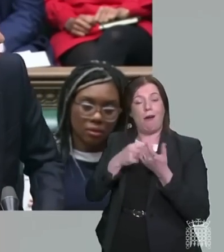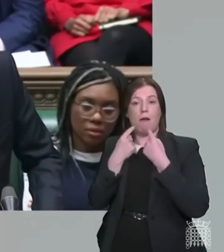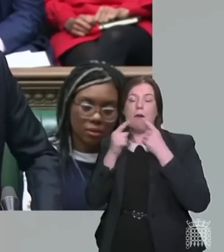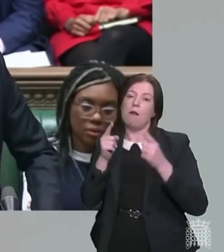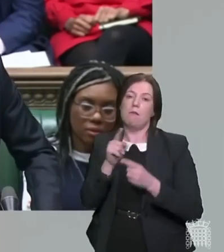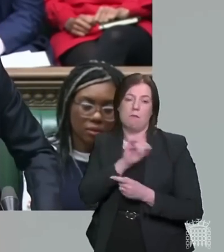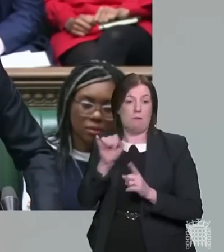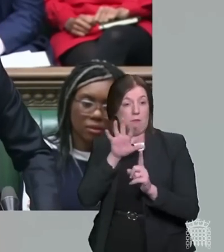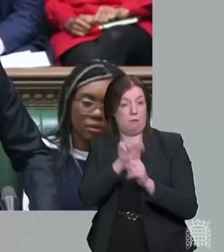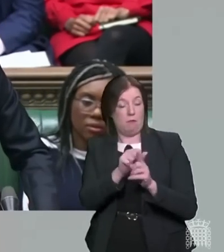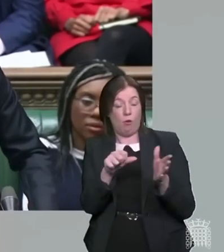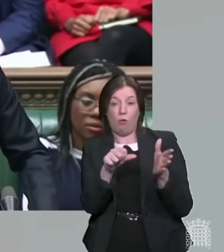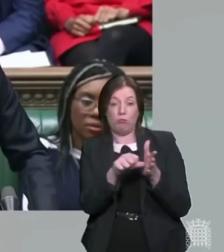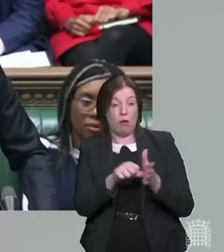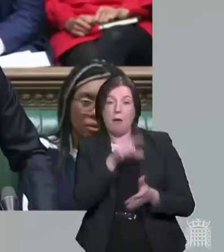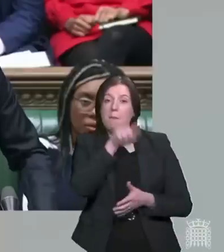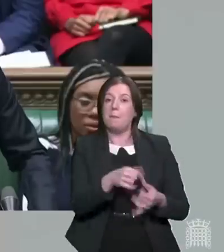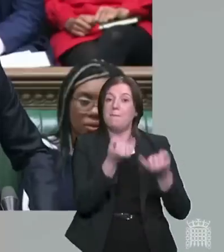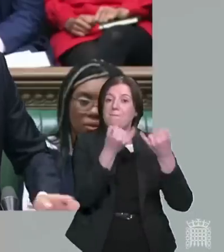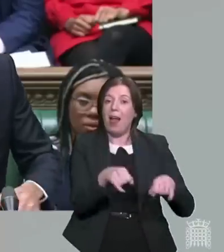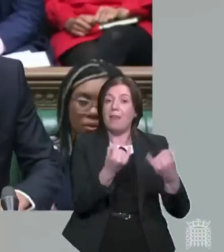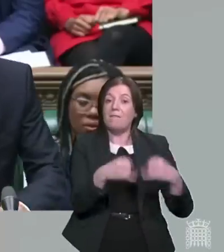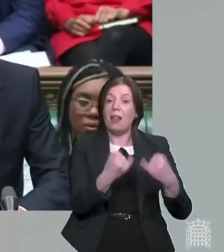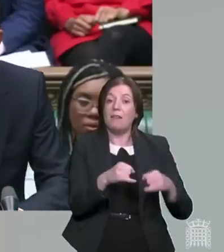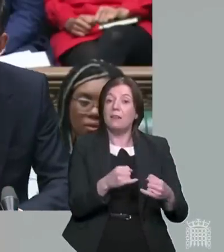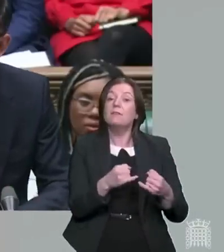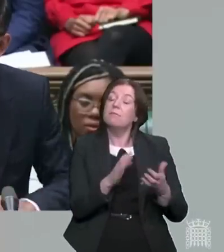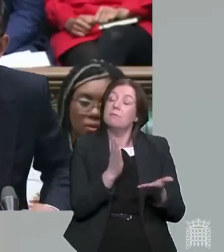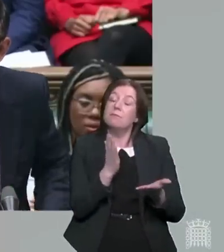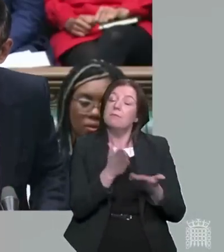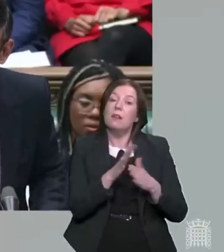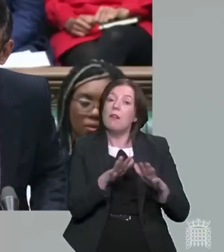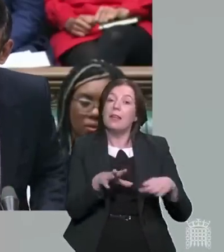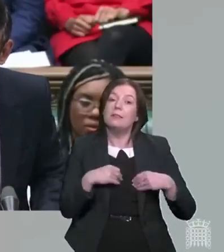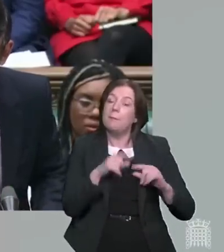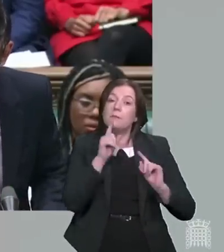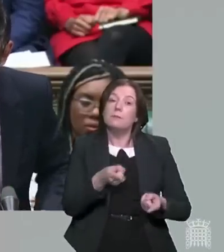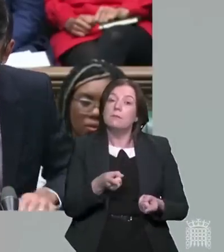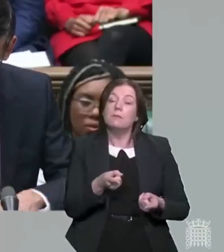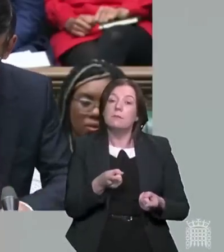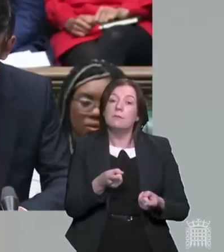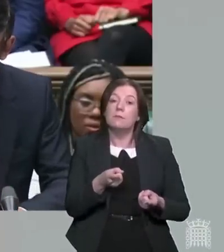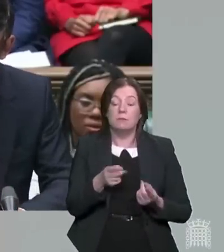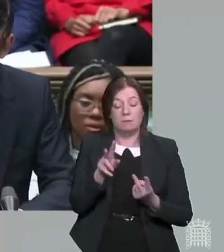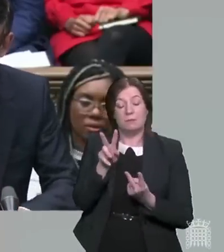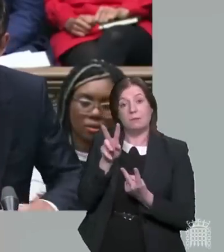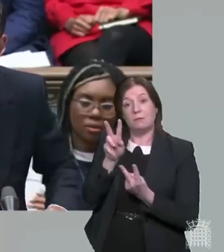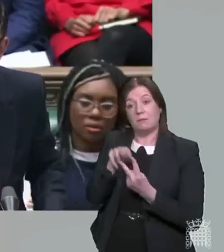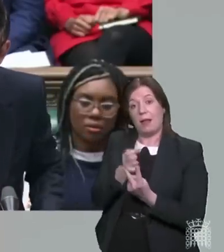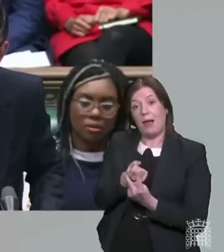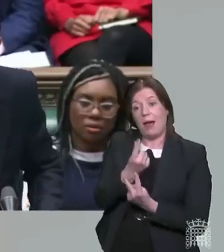indeed others, were serious and indeed unacceptable. In both of the cases that are in the public domain,